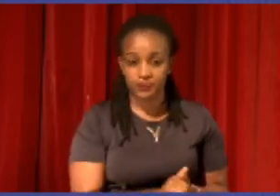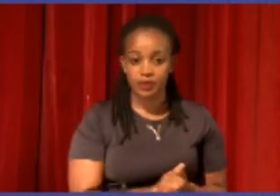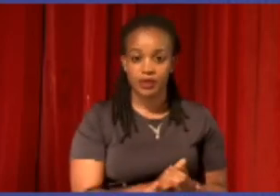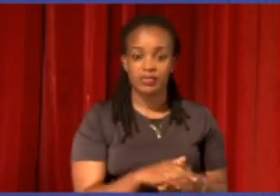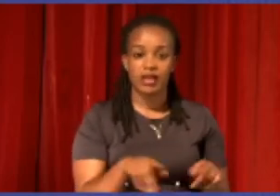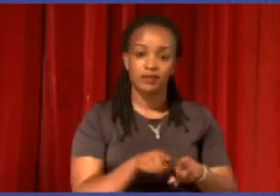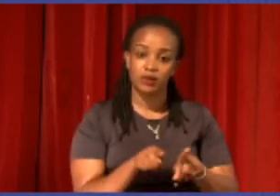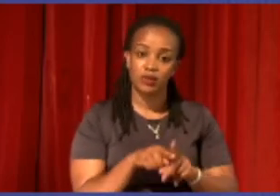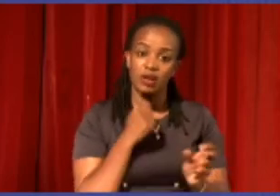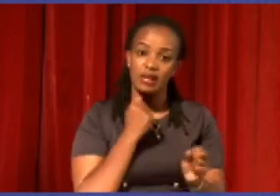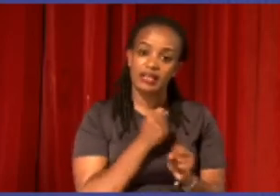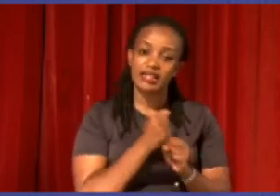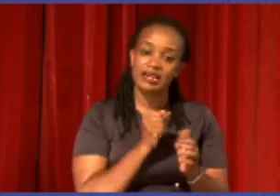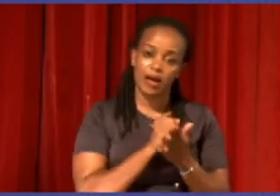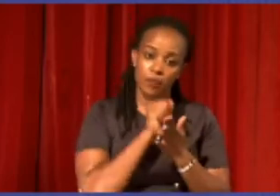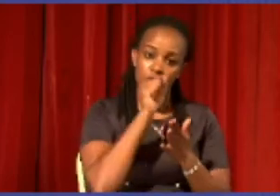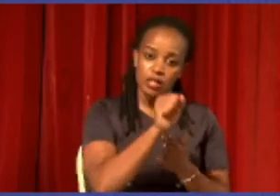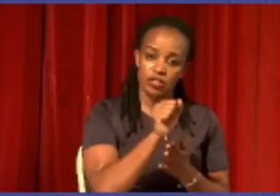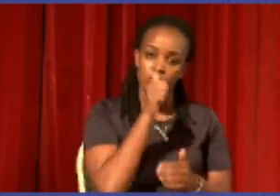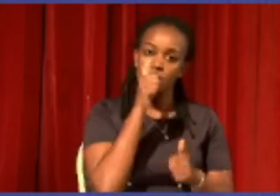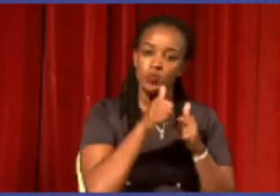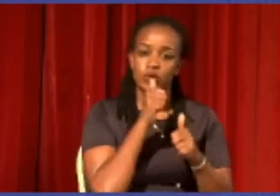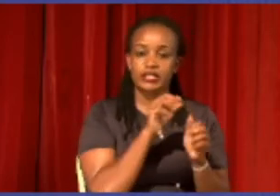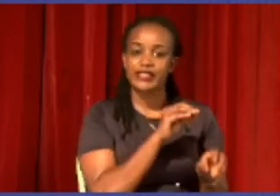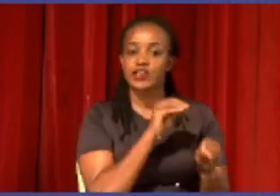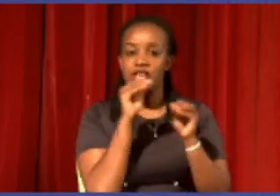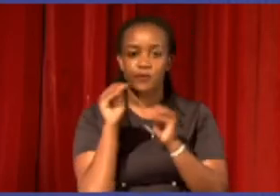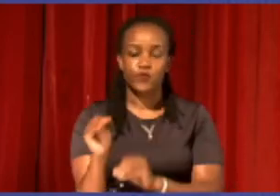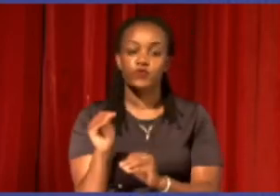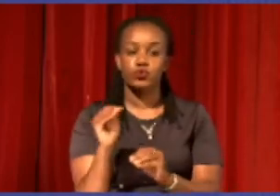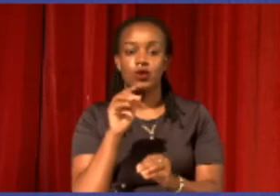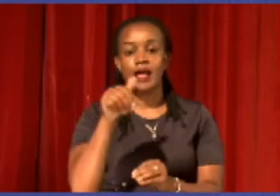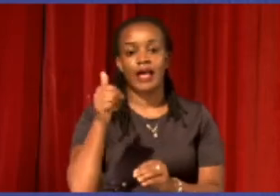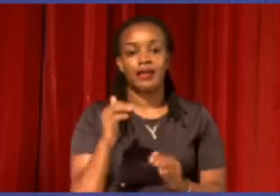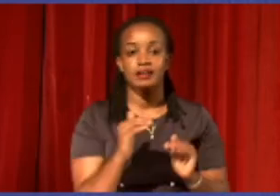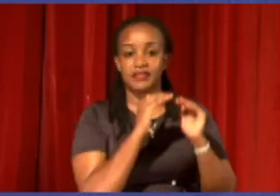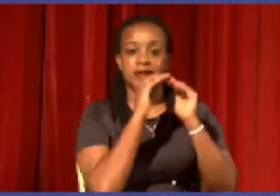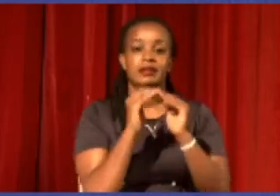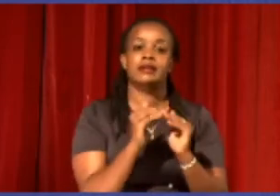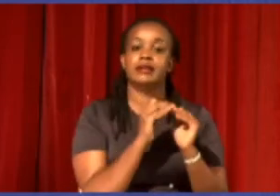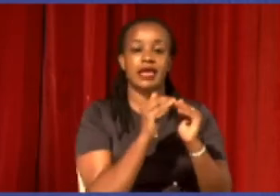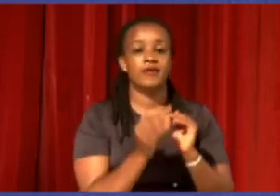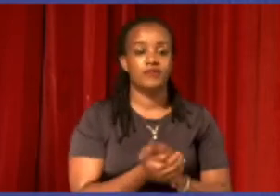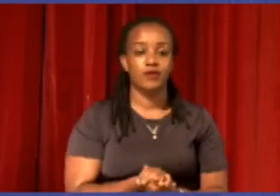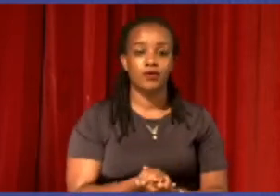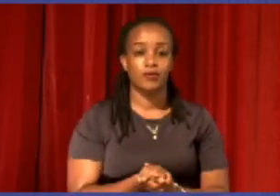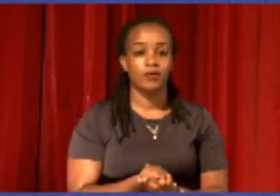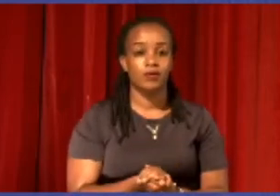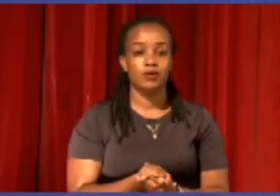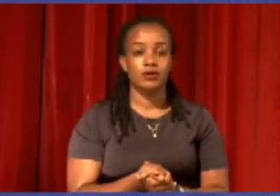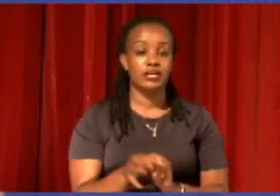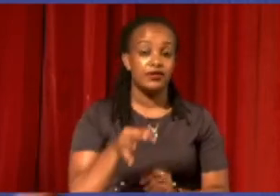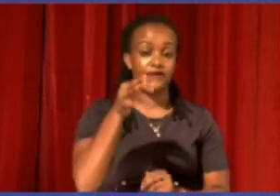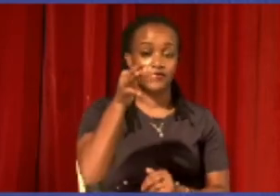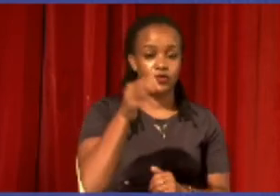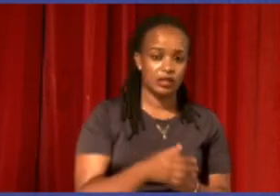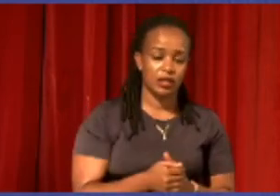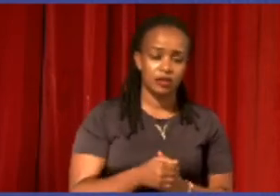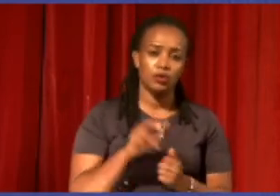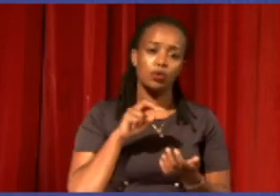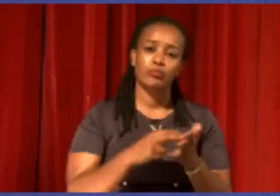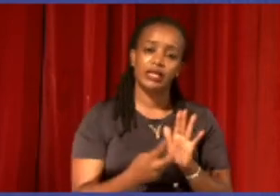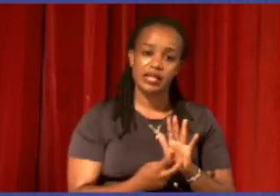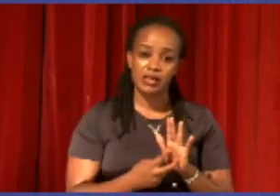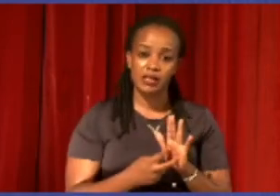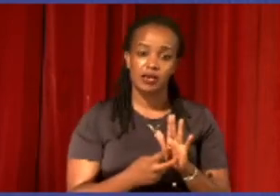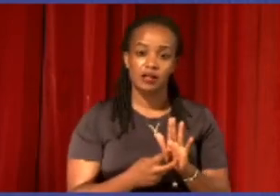a production that can go to another level of putting more food for him on the table on a long on a longer term. Mm. So